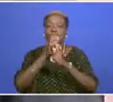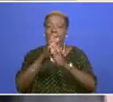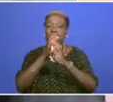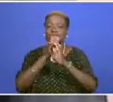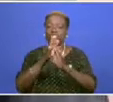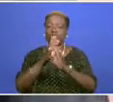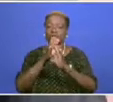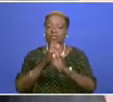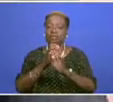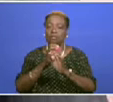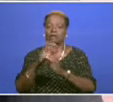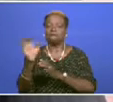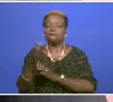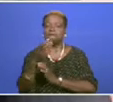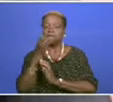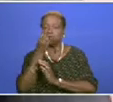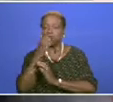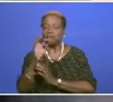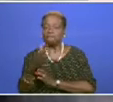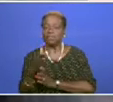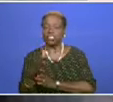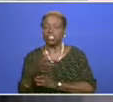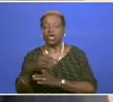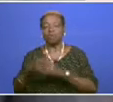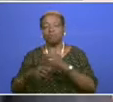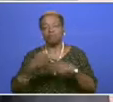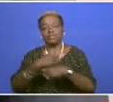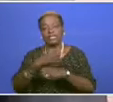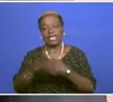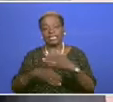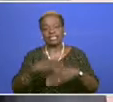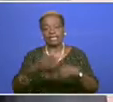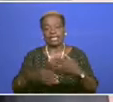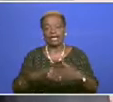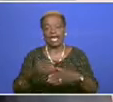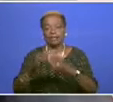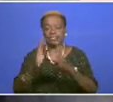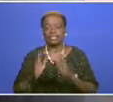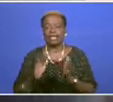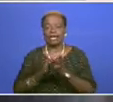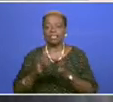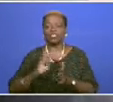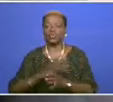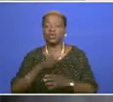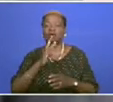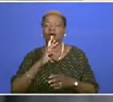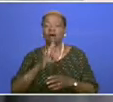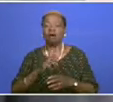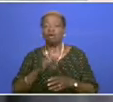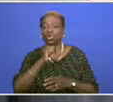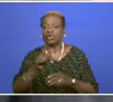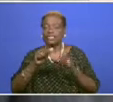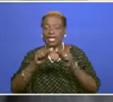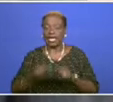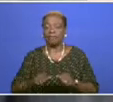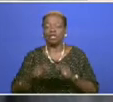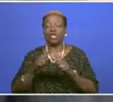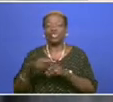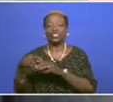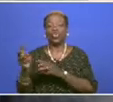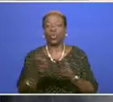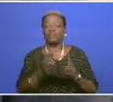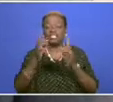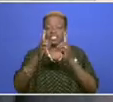fish processing houses that have petitioned us that we are unable to waive the decision that we've made